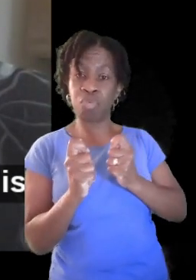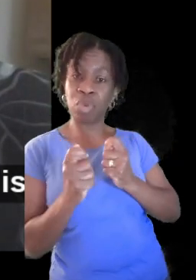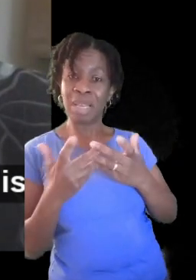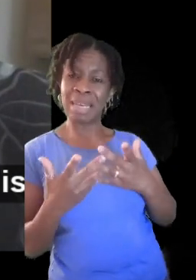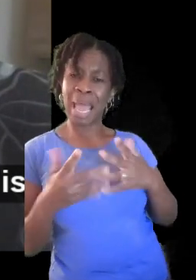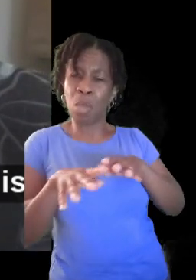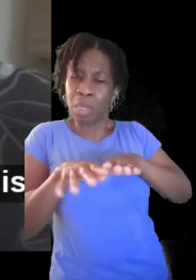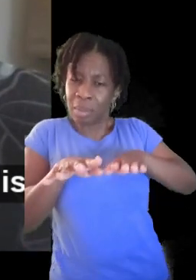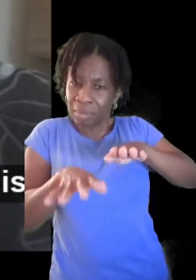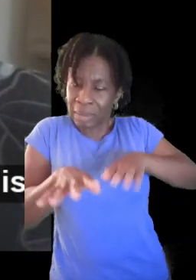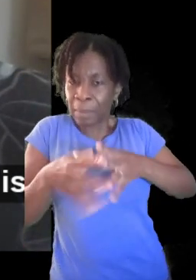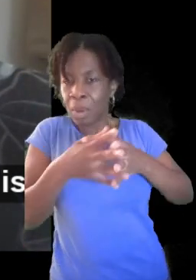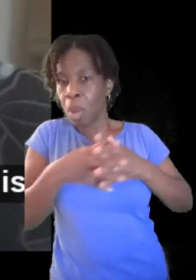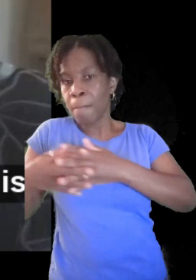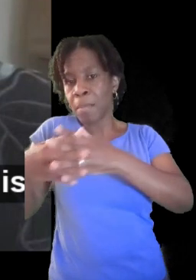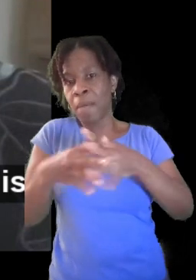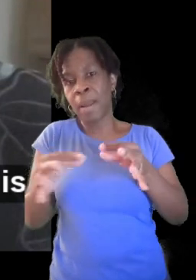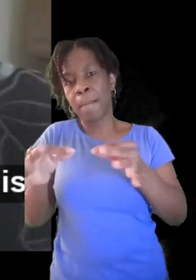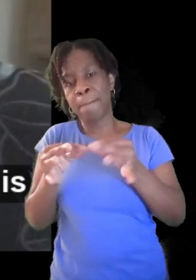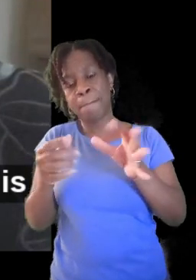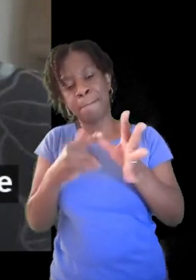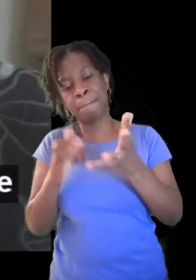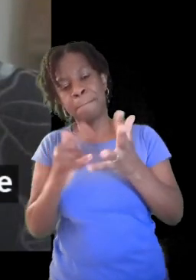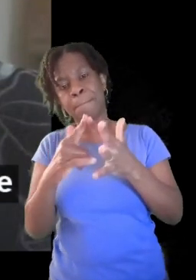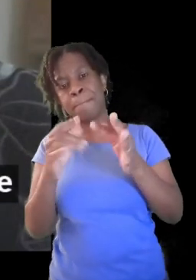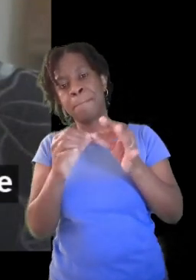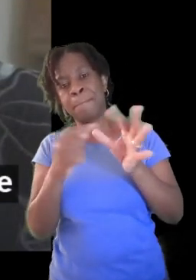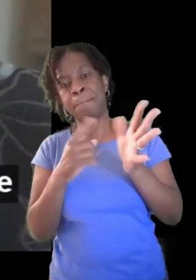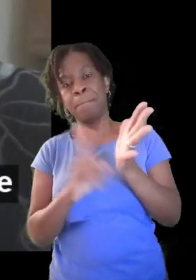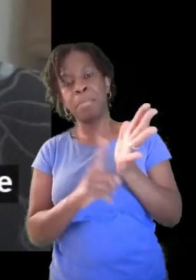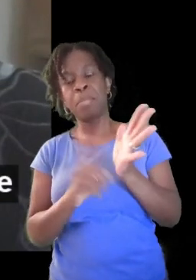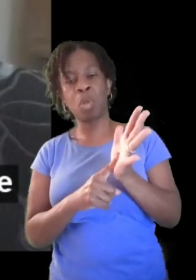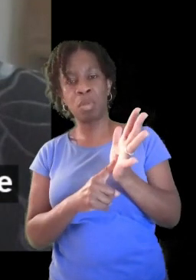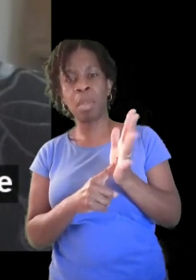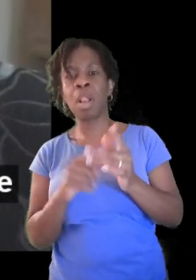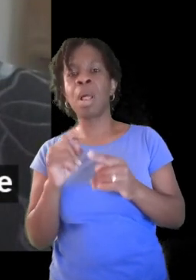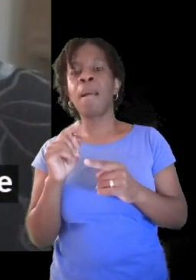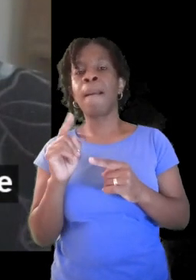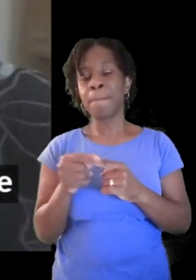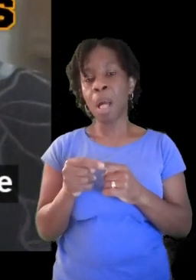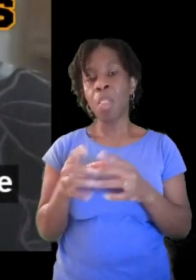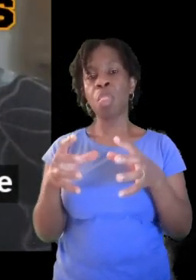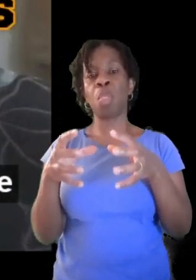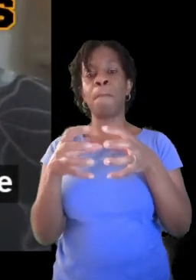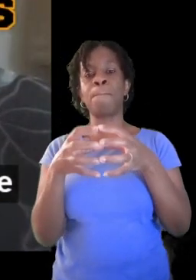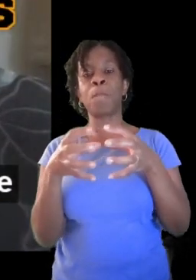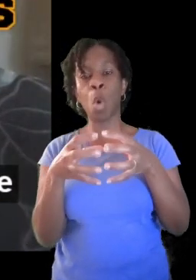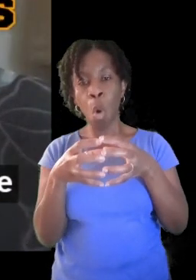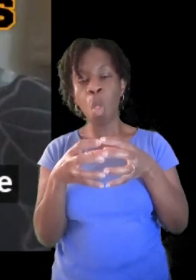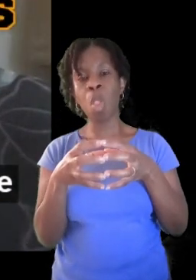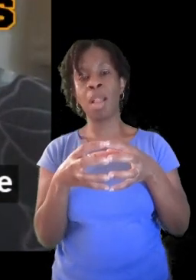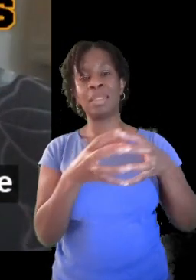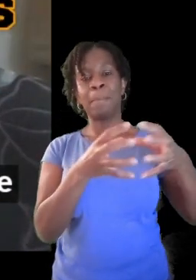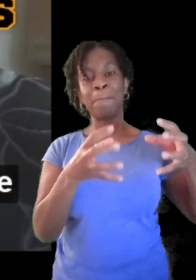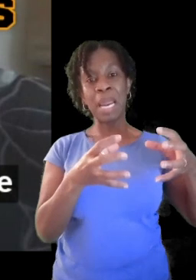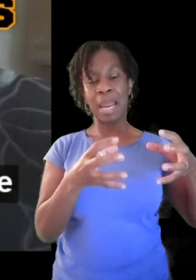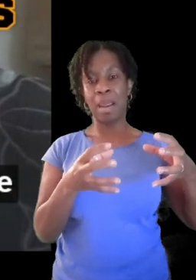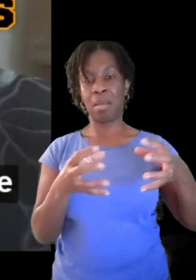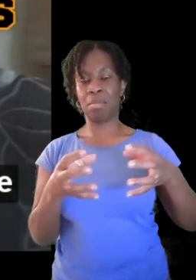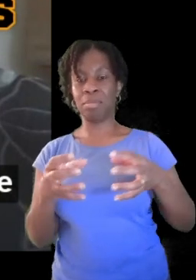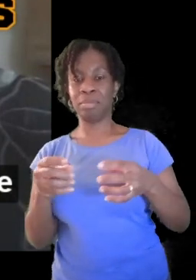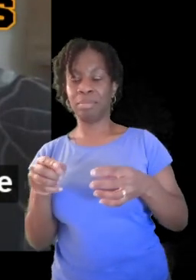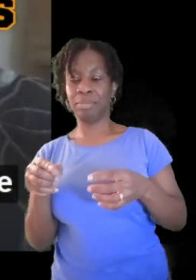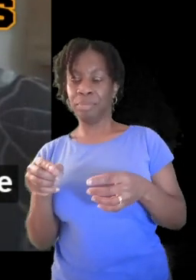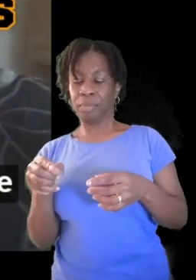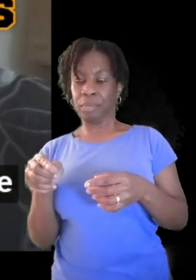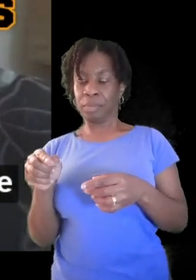is similar to the American version of baseball, but played with a larger ball. The hardness of the balls is